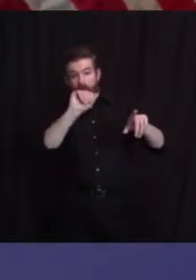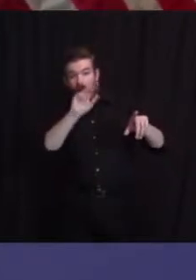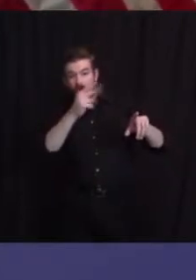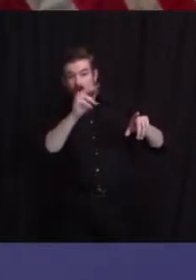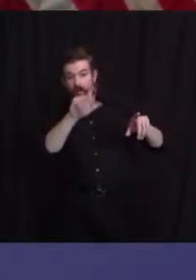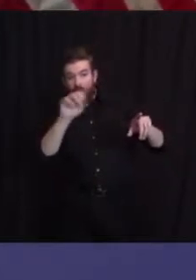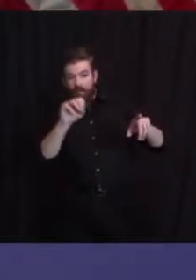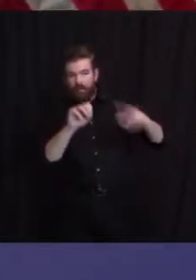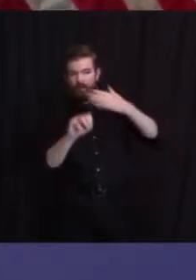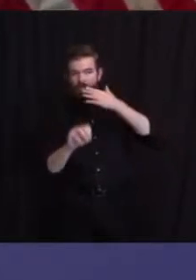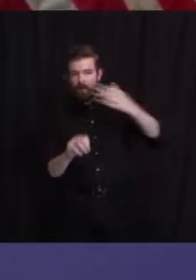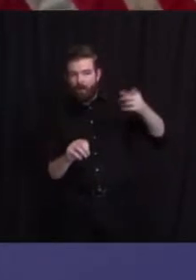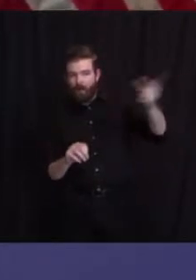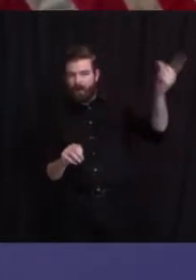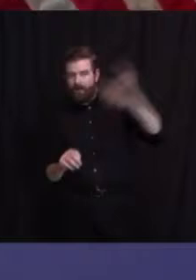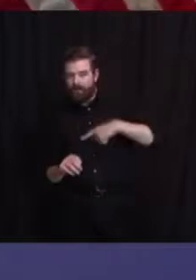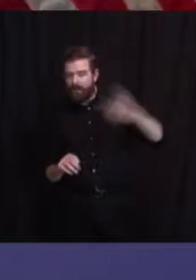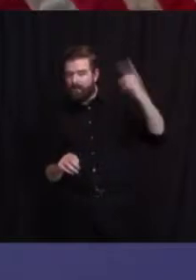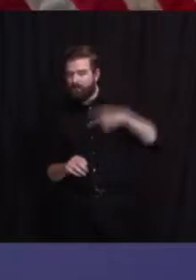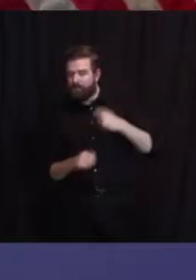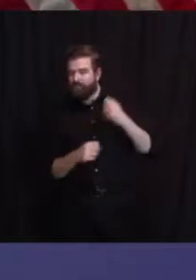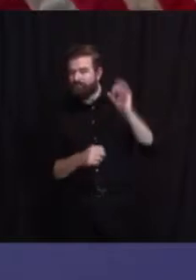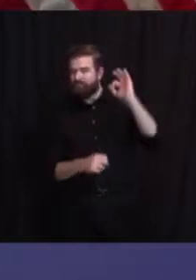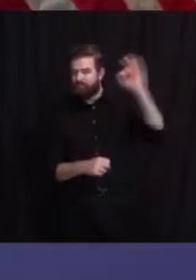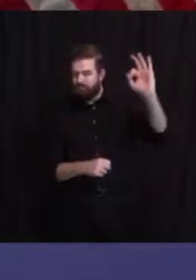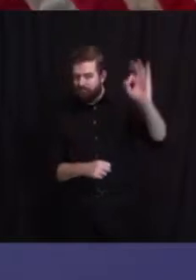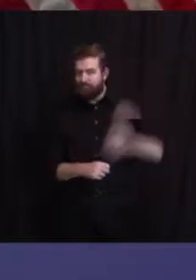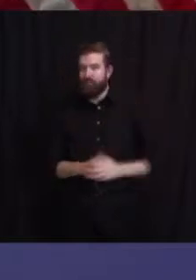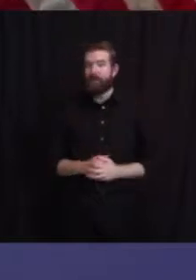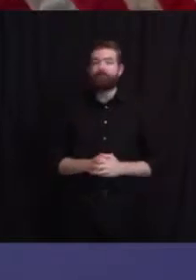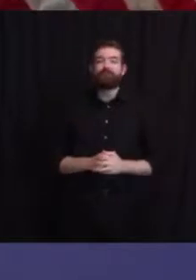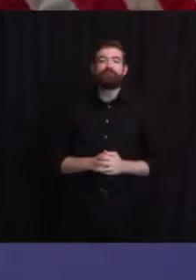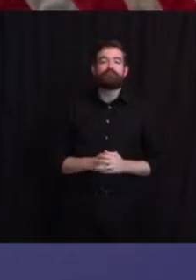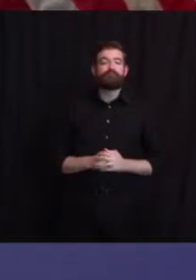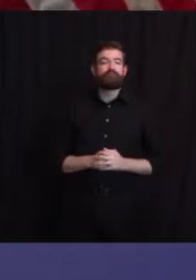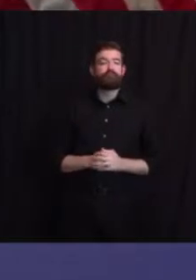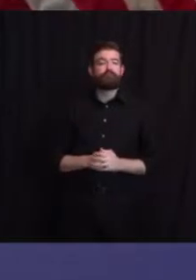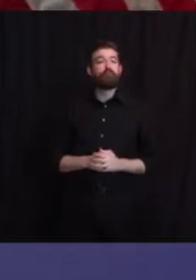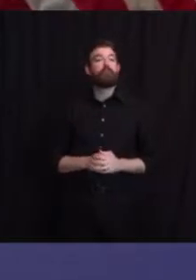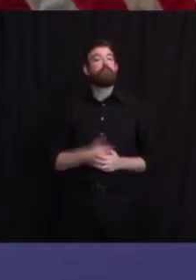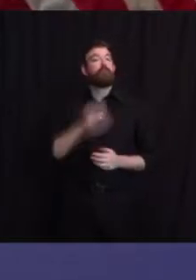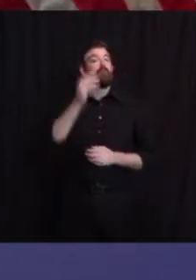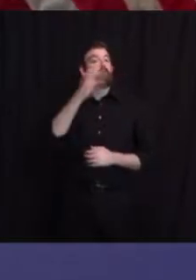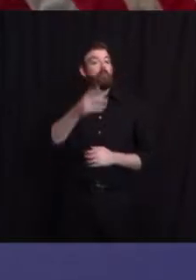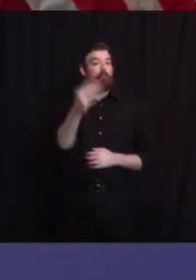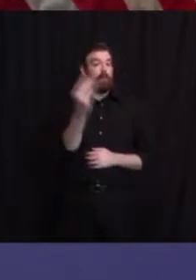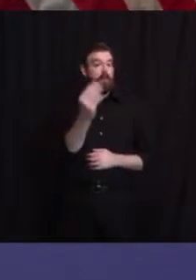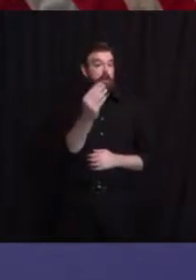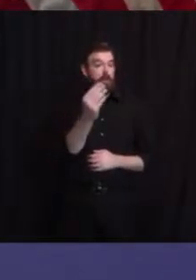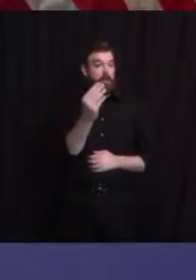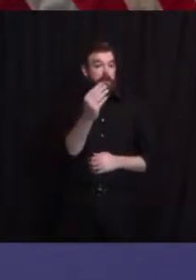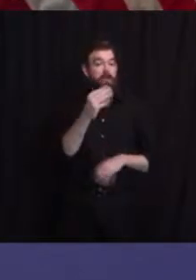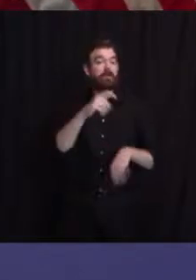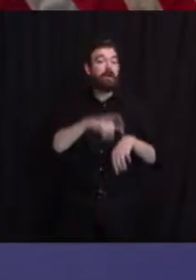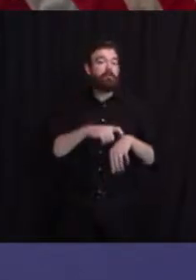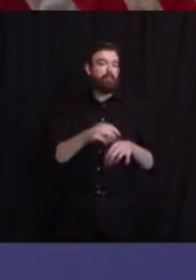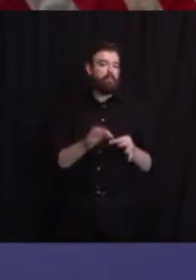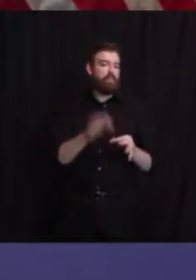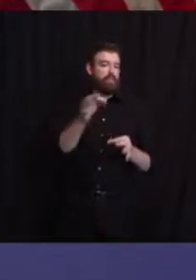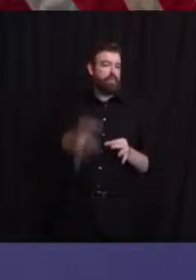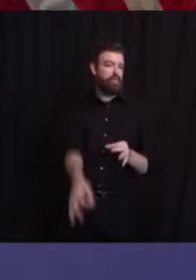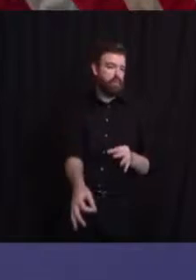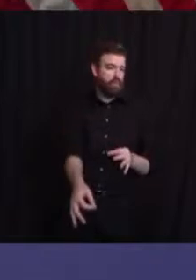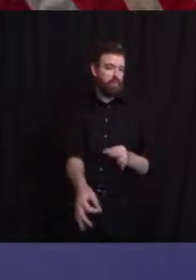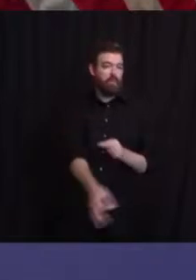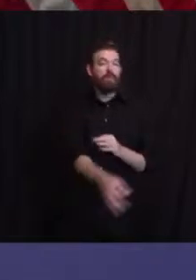Number one. Number two, Monday is going to be a little bit later. We've got a White House VTC, I think, at 11 a.m. So I think